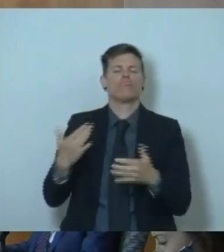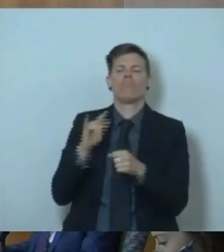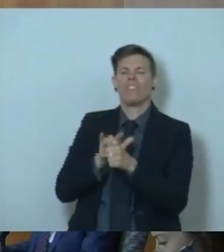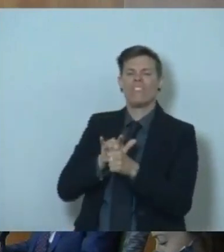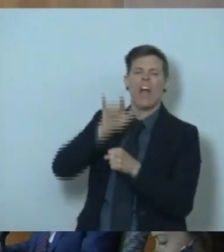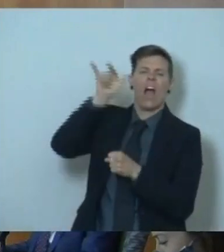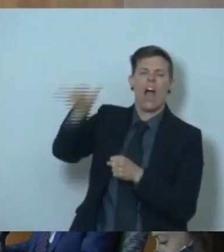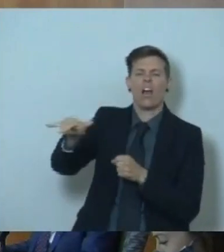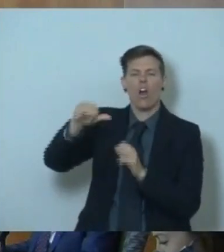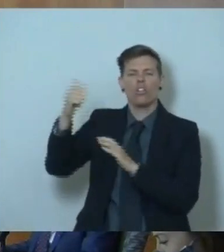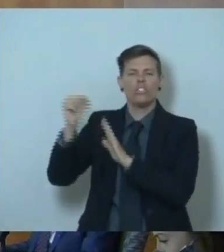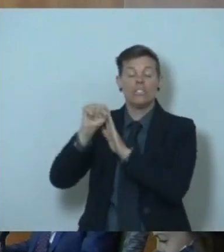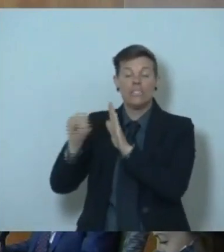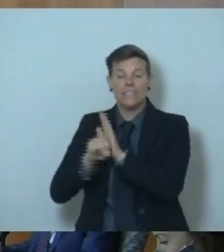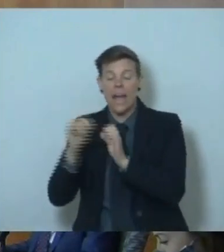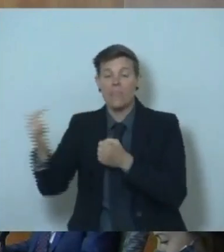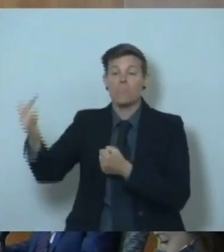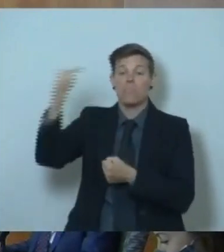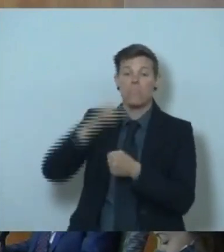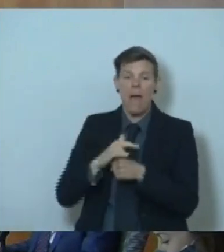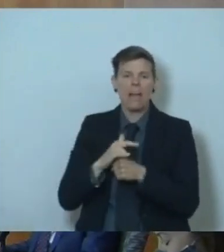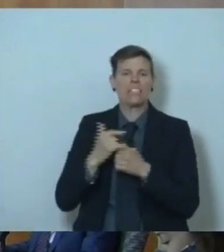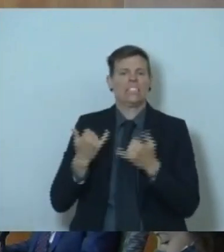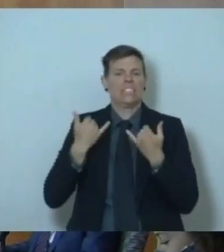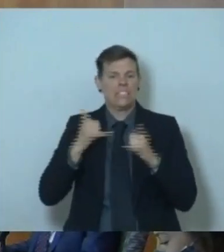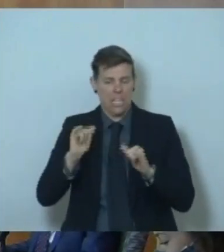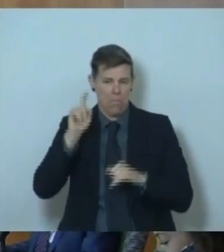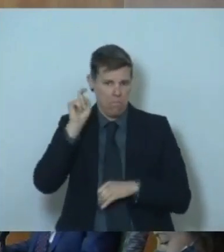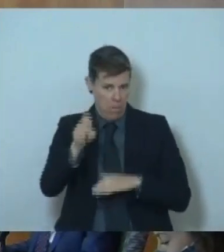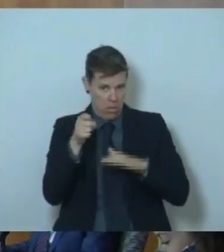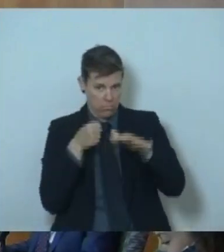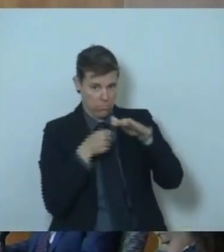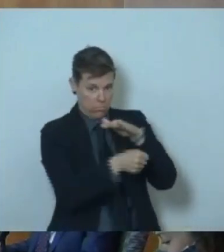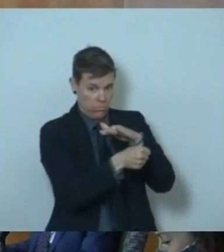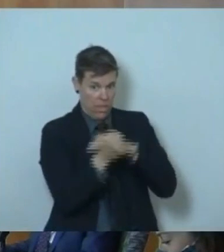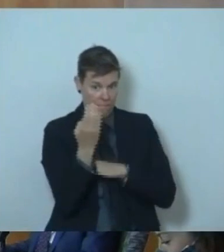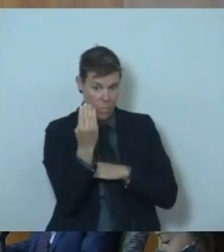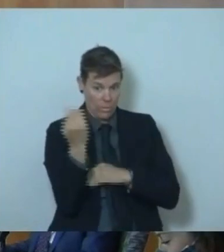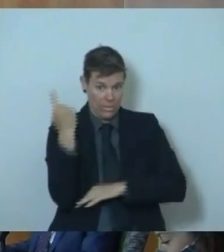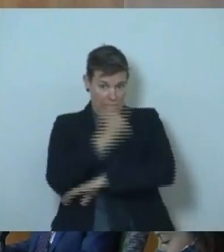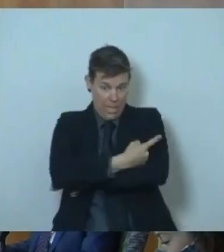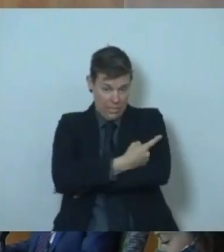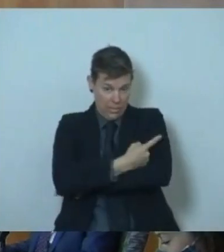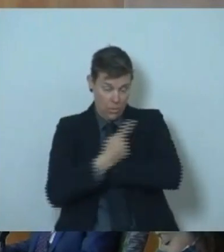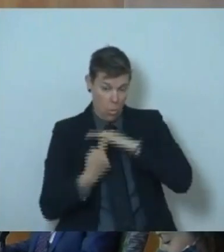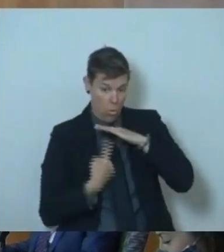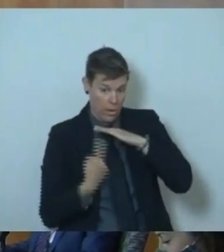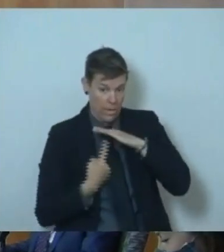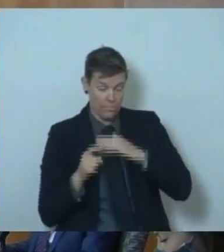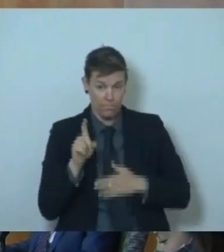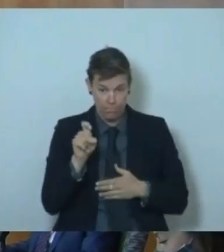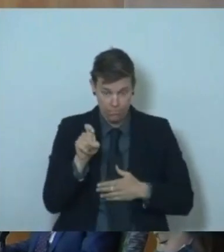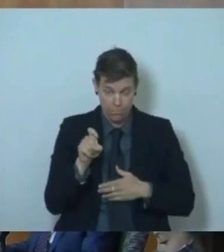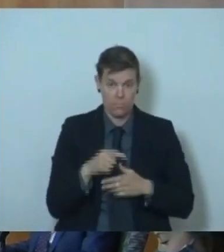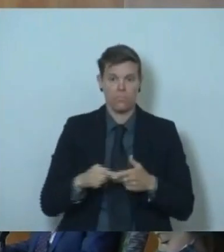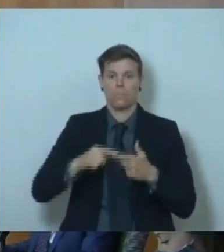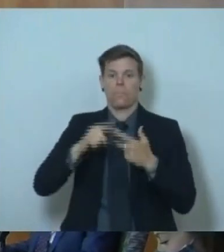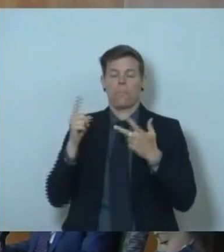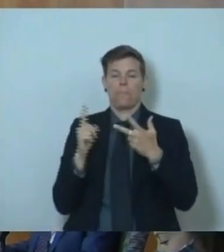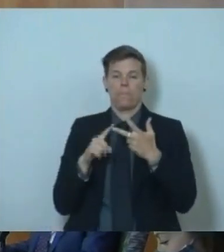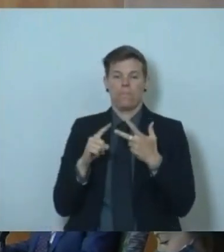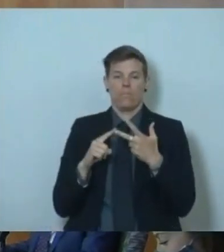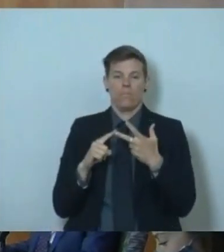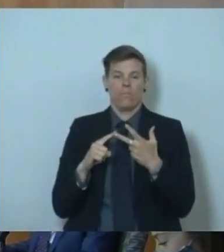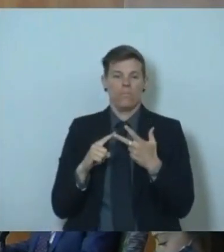14-day quarantine? And the third question is, I know you said the vice presidential stuff